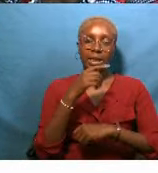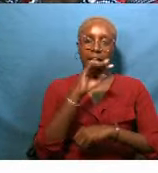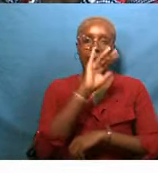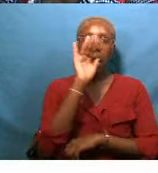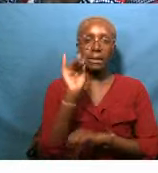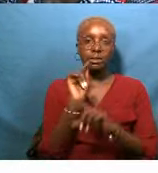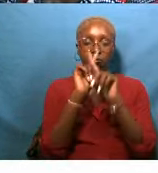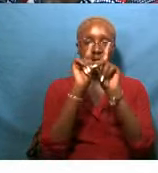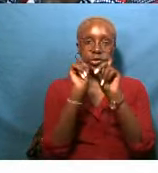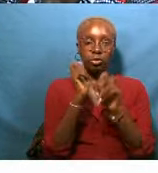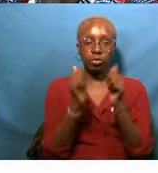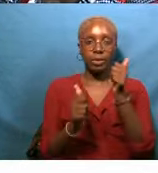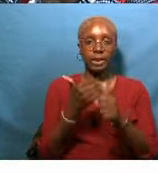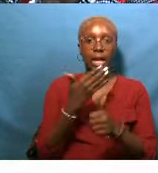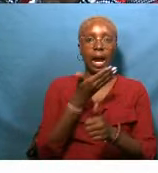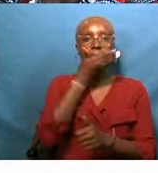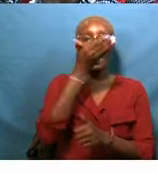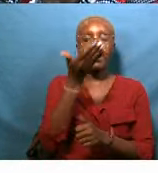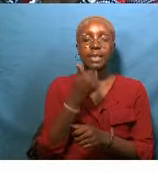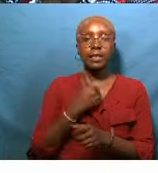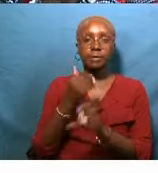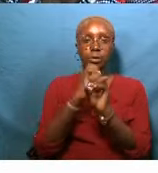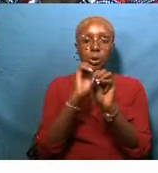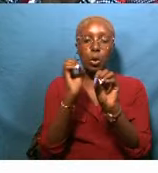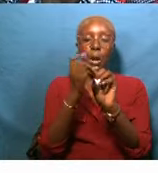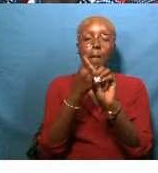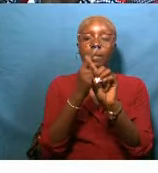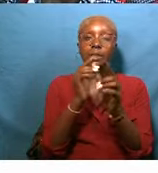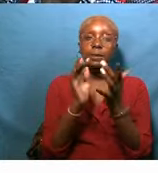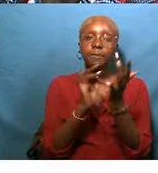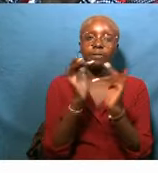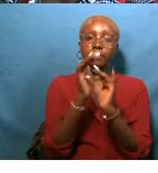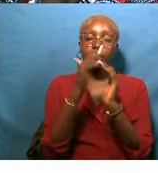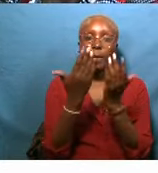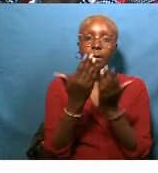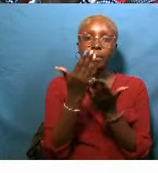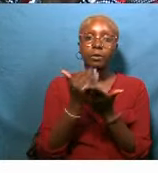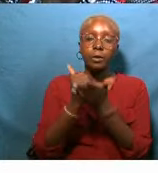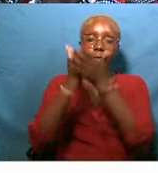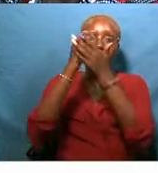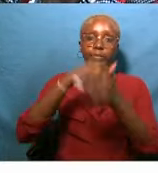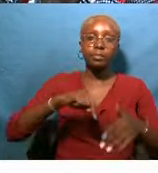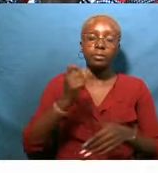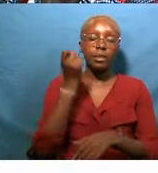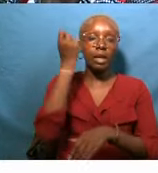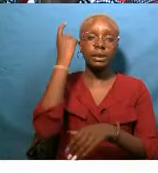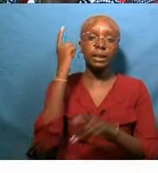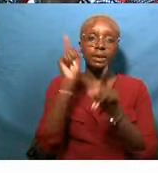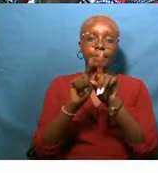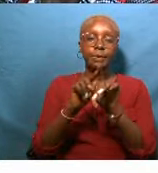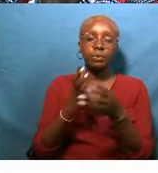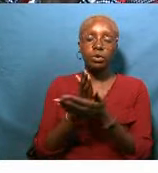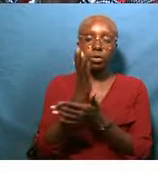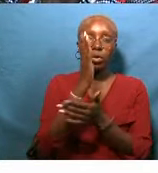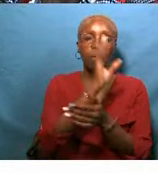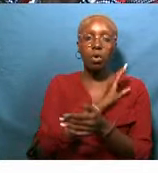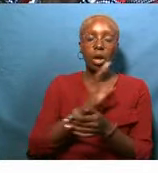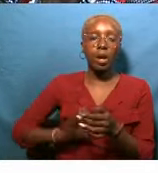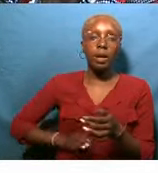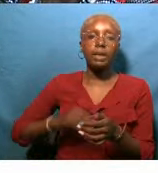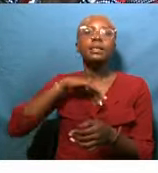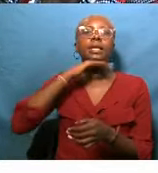answered. But the Bible helps us to understand. And through Christ, his death and his